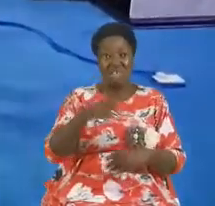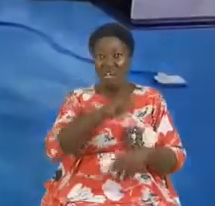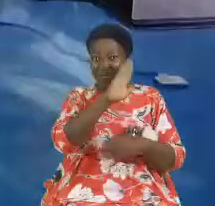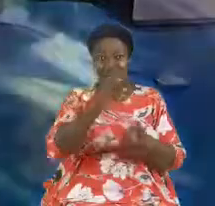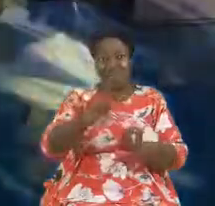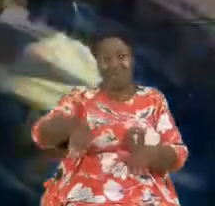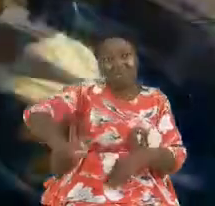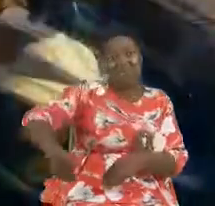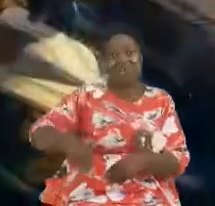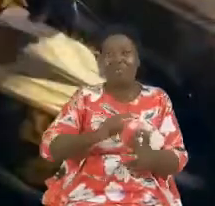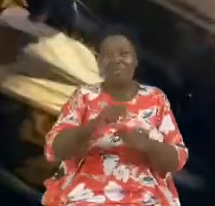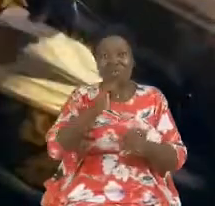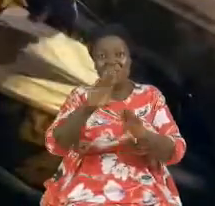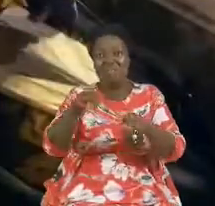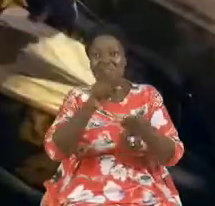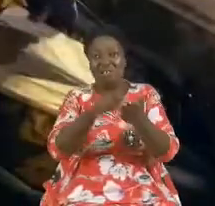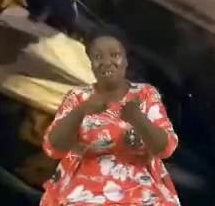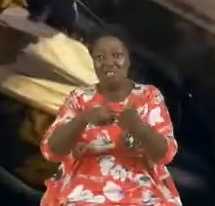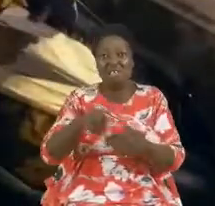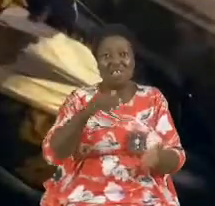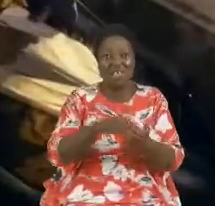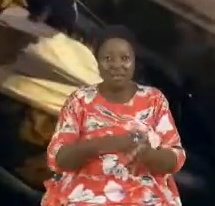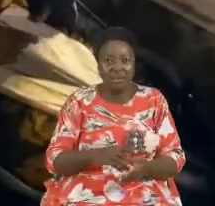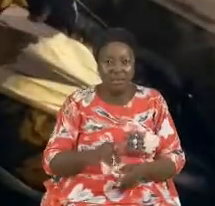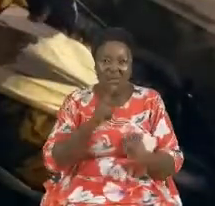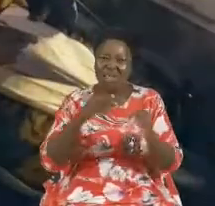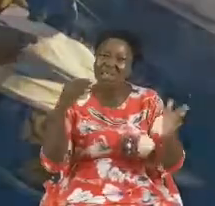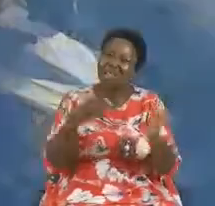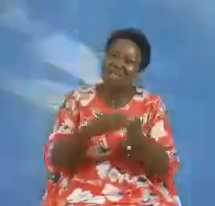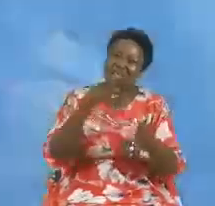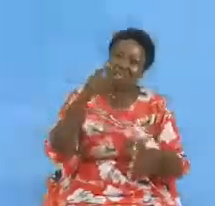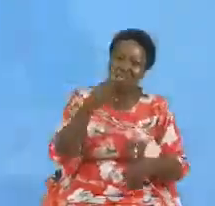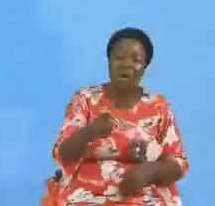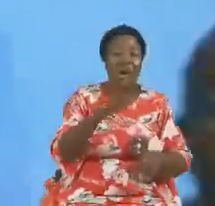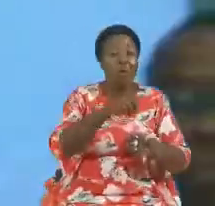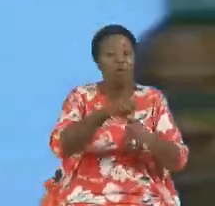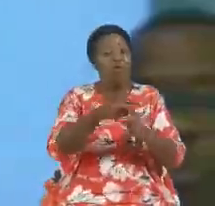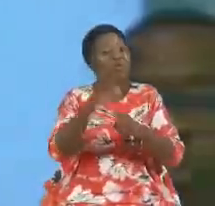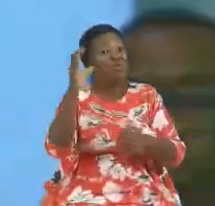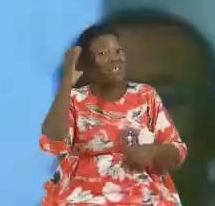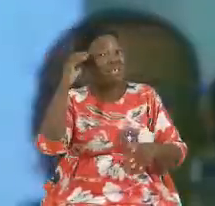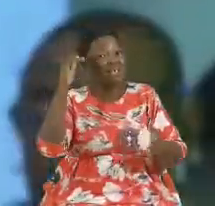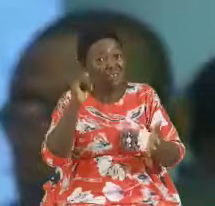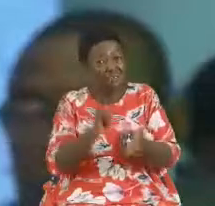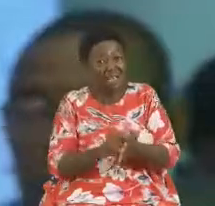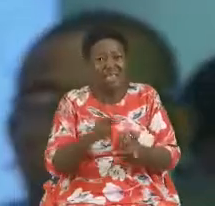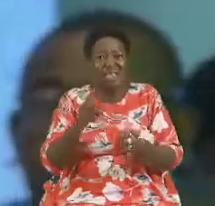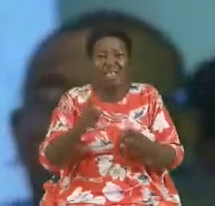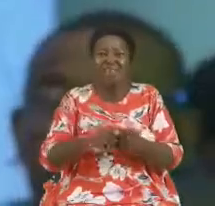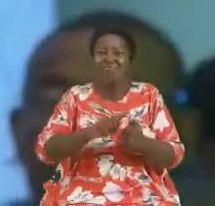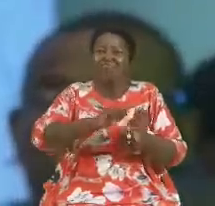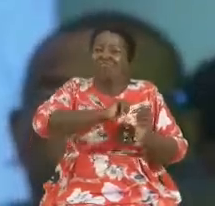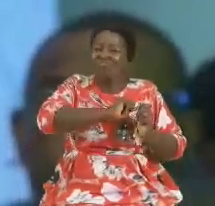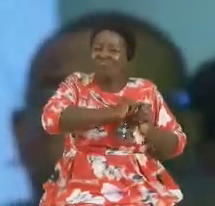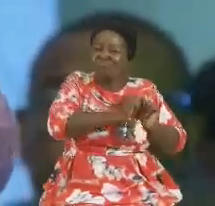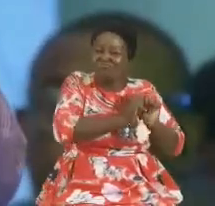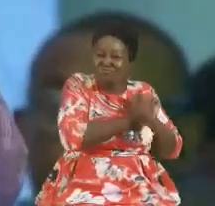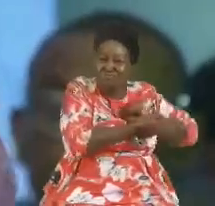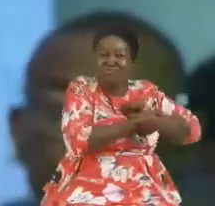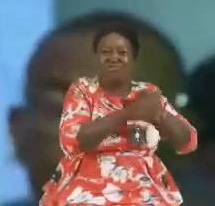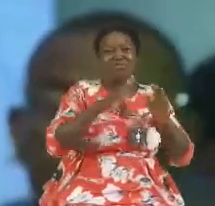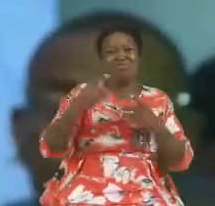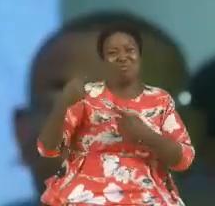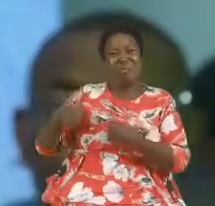not commit sin. He says he will not bribe. He says he'll not do that. He'll not do that. They'll talk against you. When you